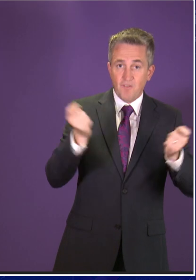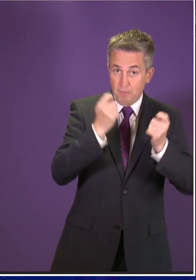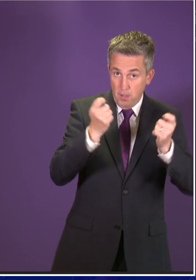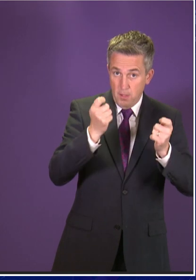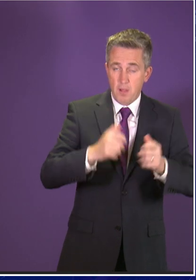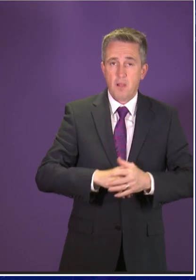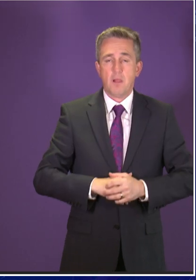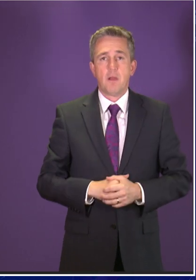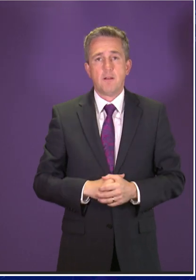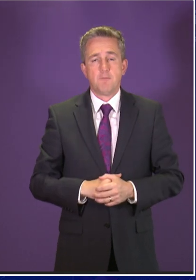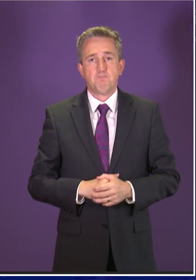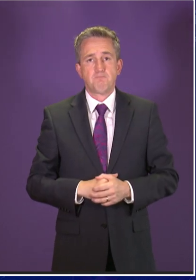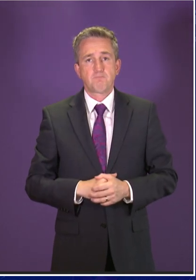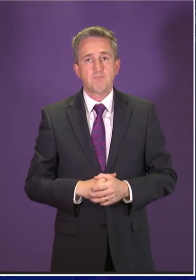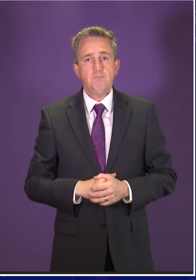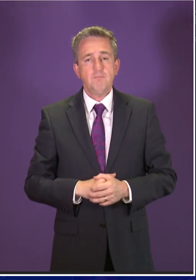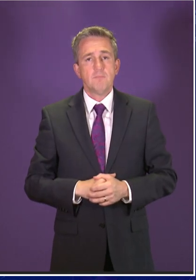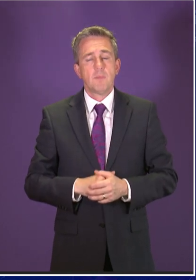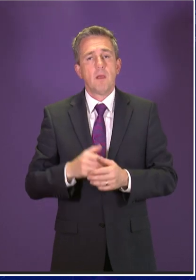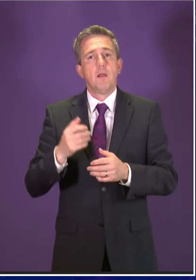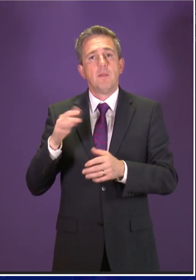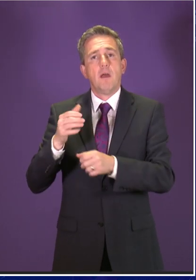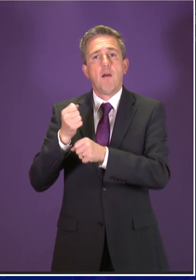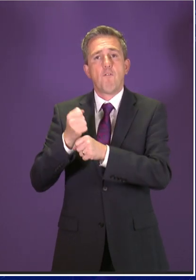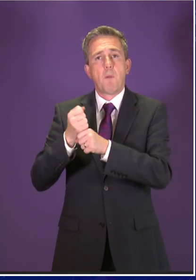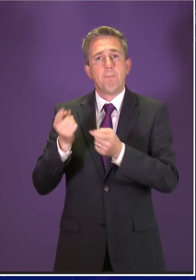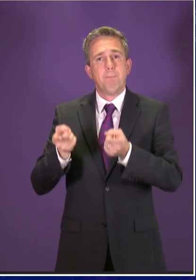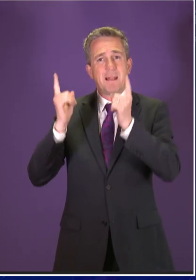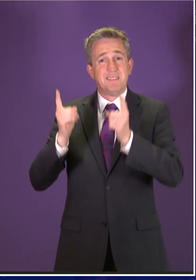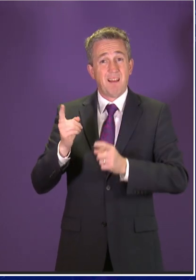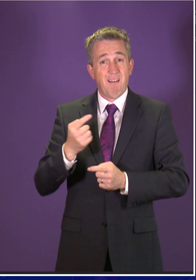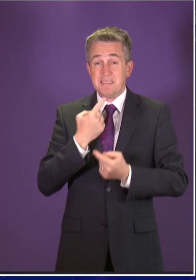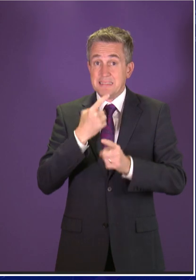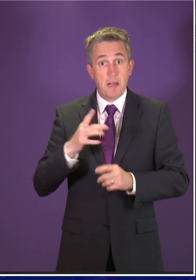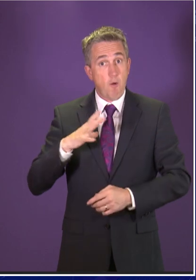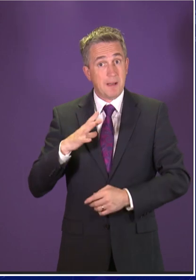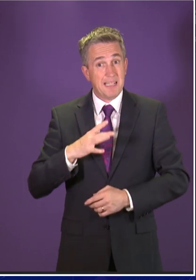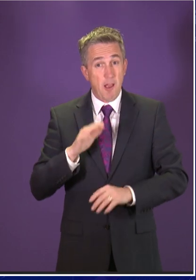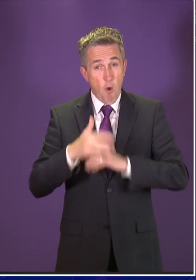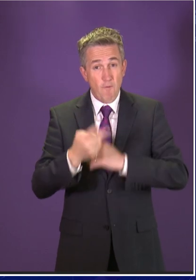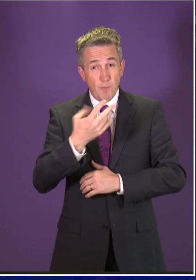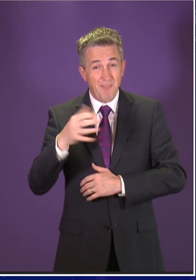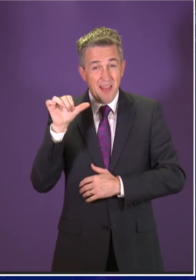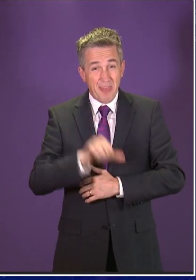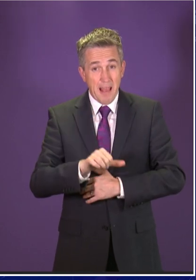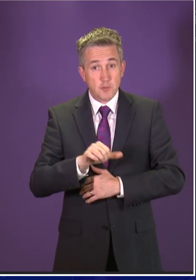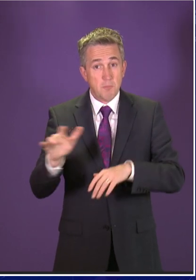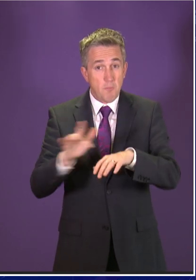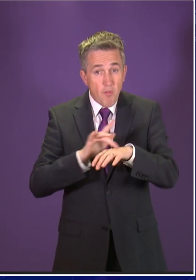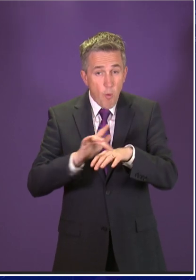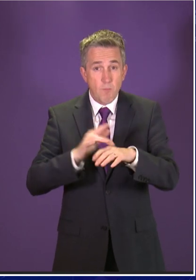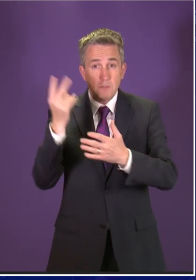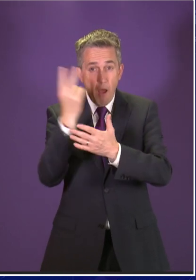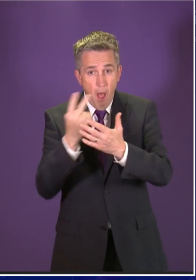an encouragement, as the Minister has said, to the 25,000 artists from all over the world, from 70 to